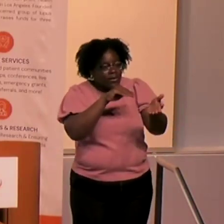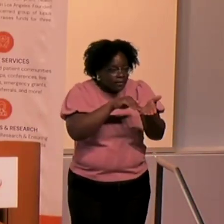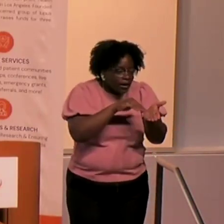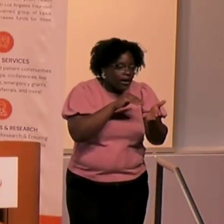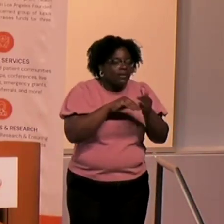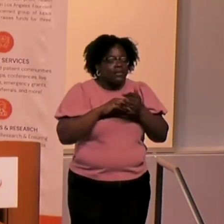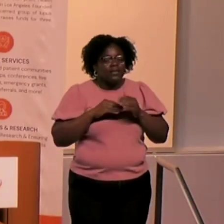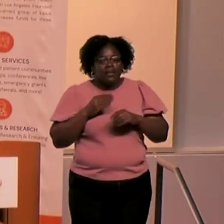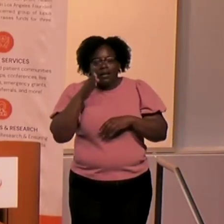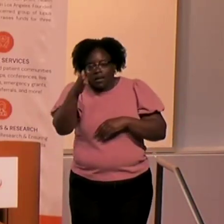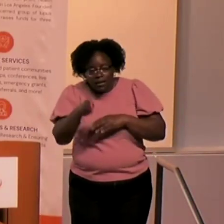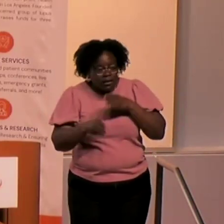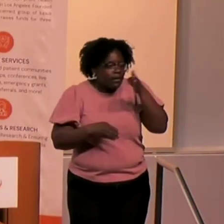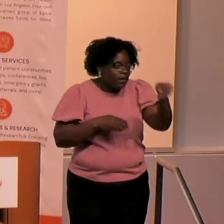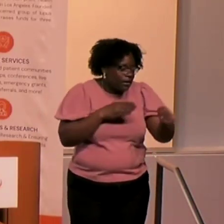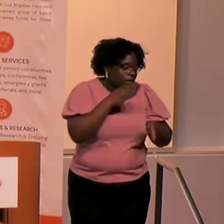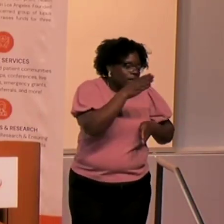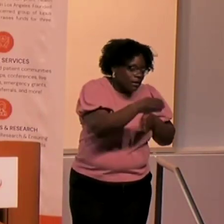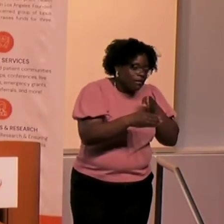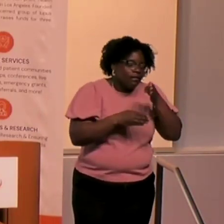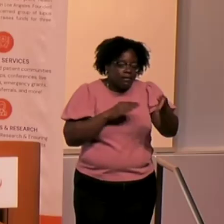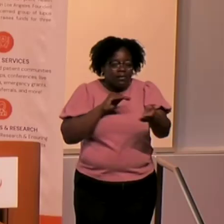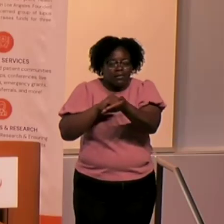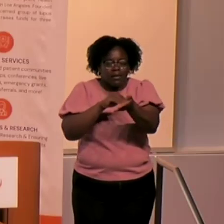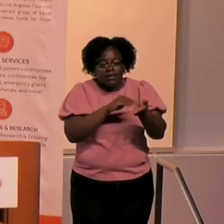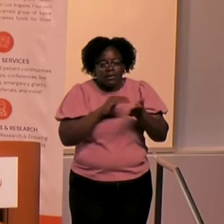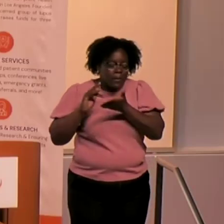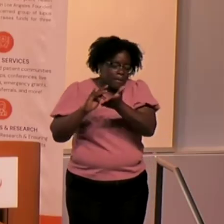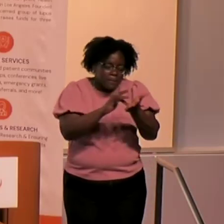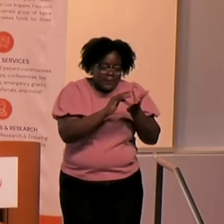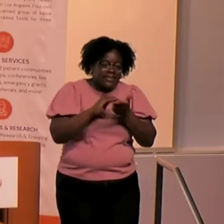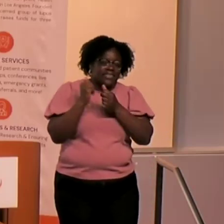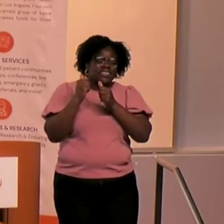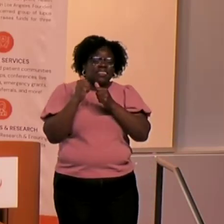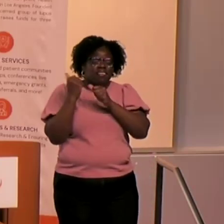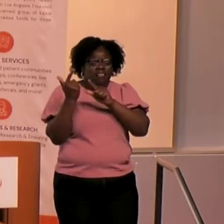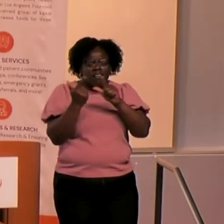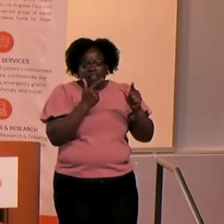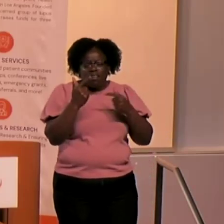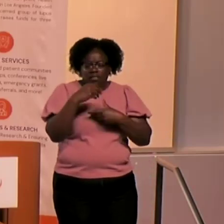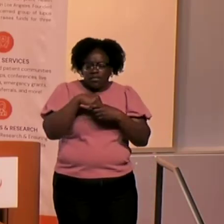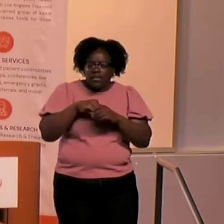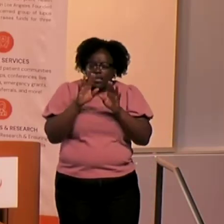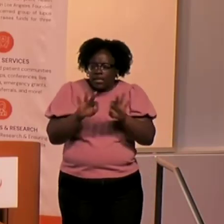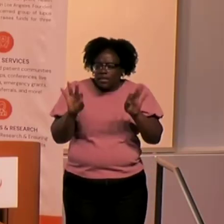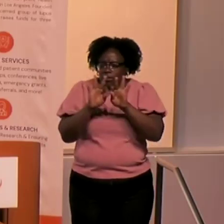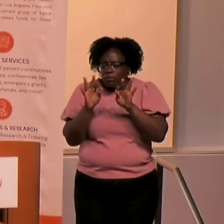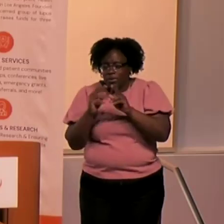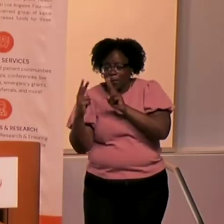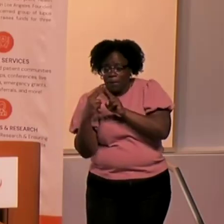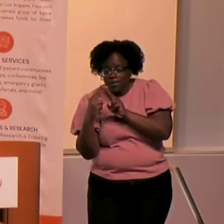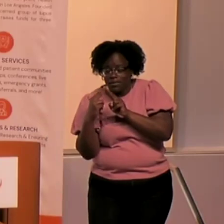seeing different doctors, medications, all the things, right? It is important to have your